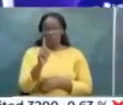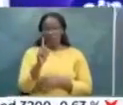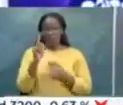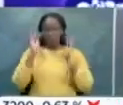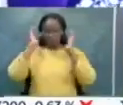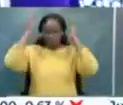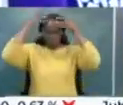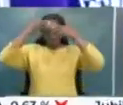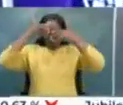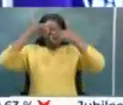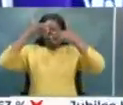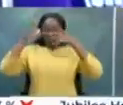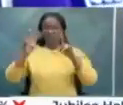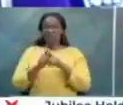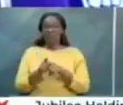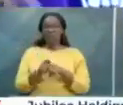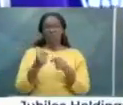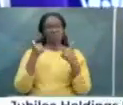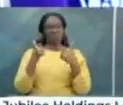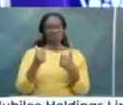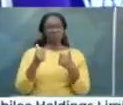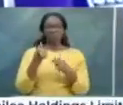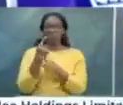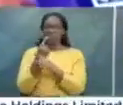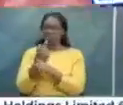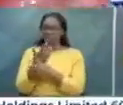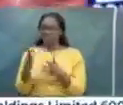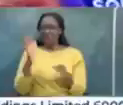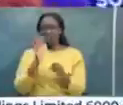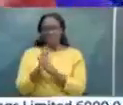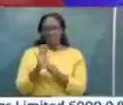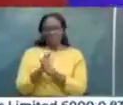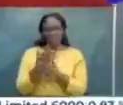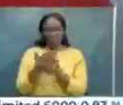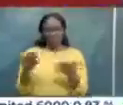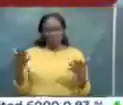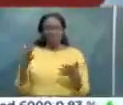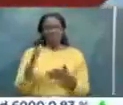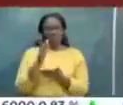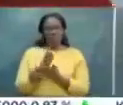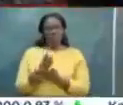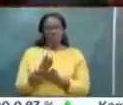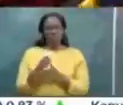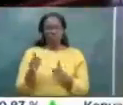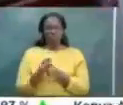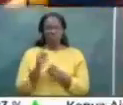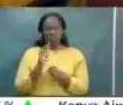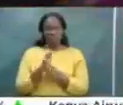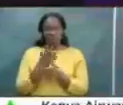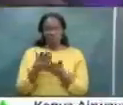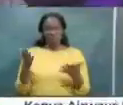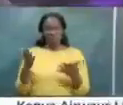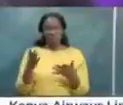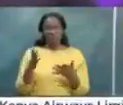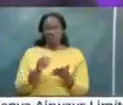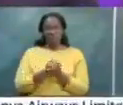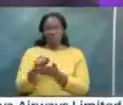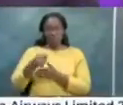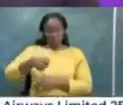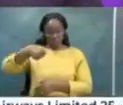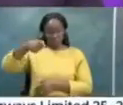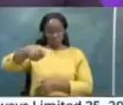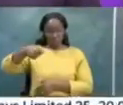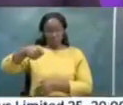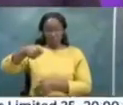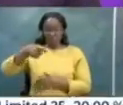whoa, that's actually pretty they cool. Have a lot of products, a lot of things. I know, and most of the items, especially the print bags,